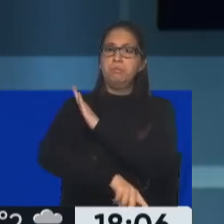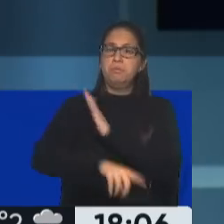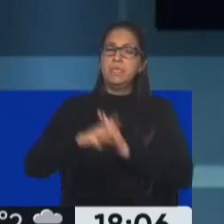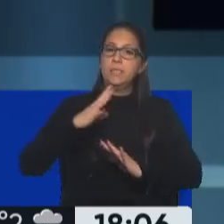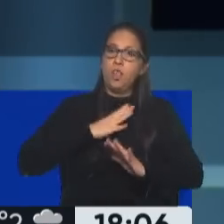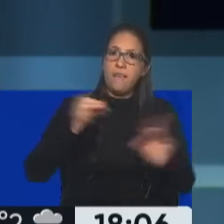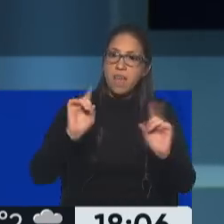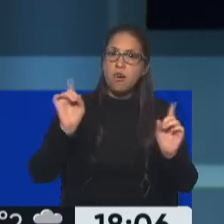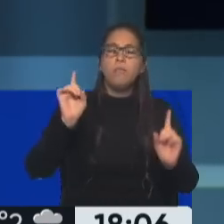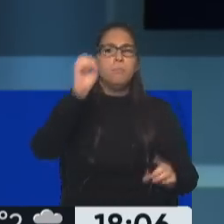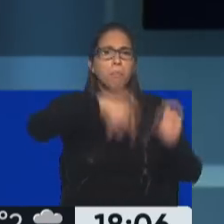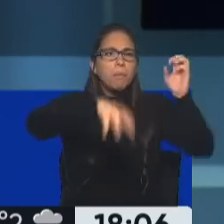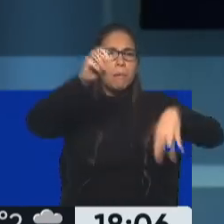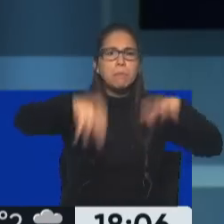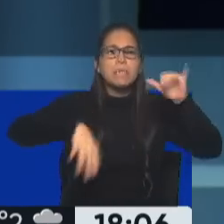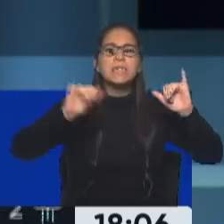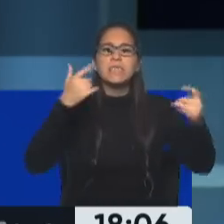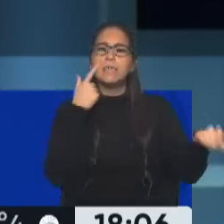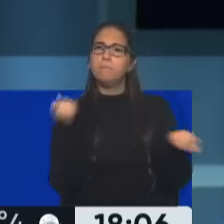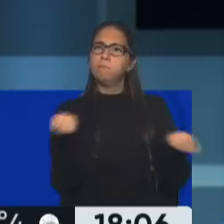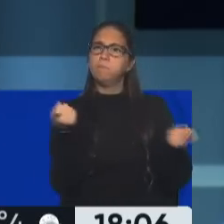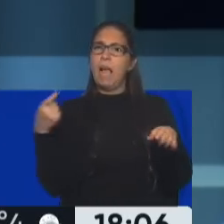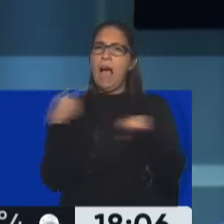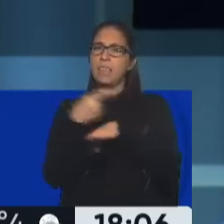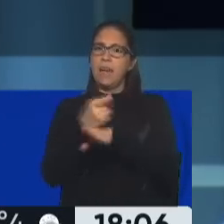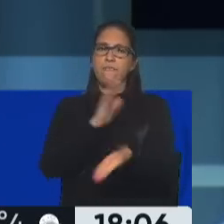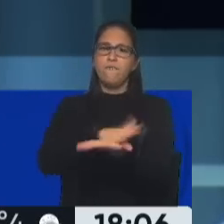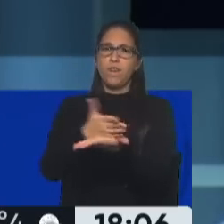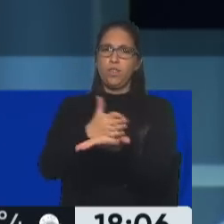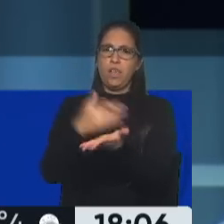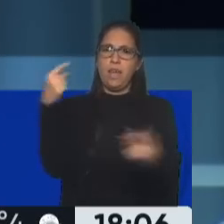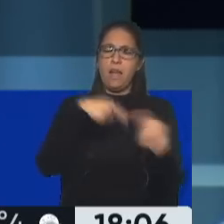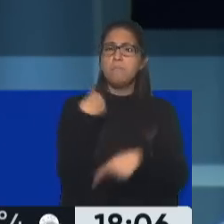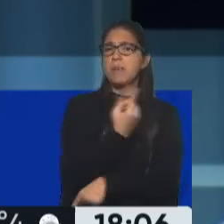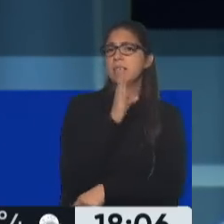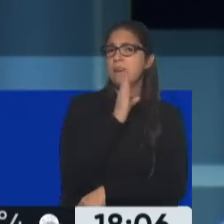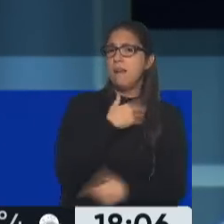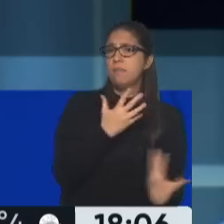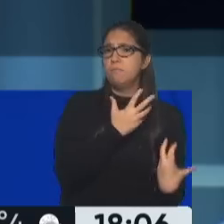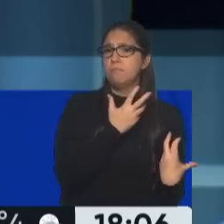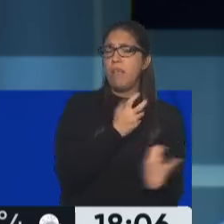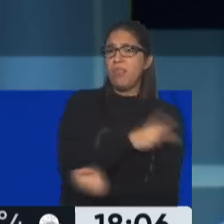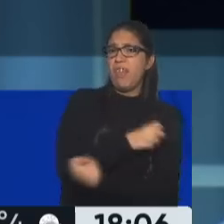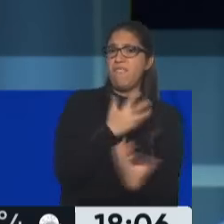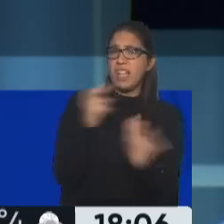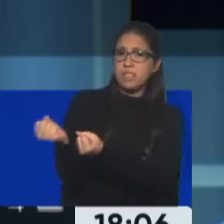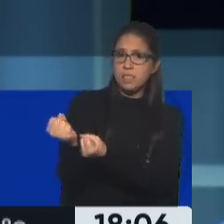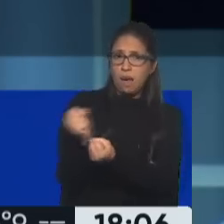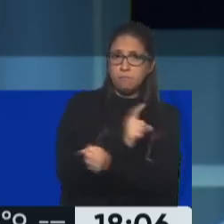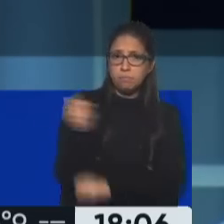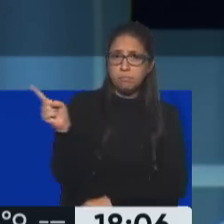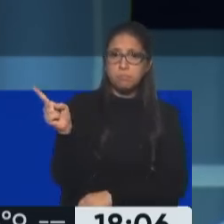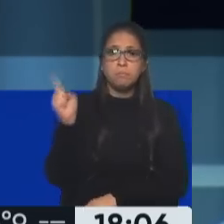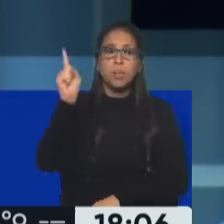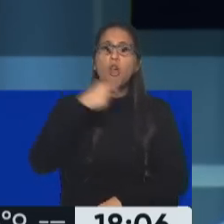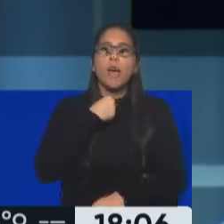have been, of course, conducting strikes across that border. The Israelis have been defending themselves against that. We don't want to see